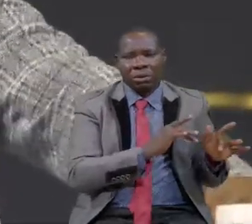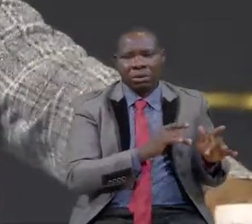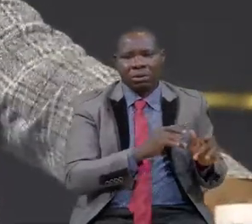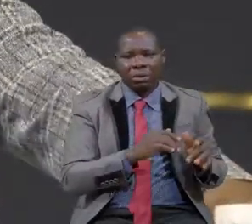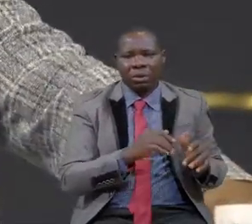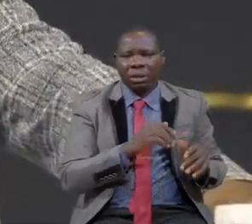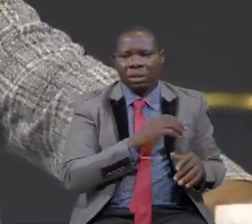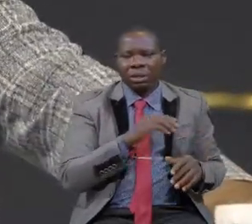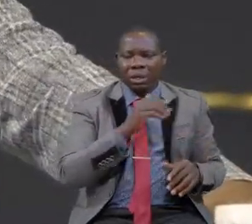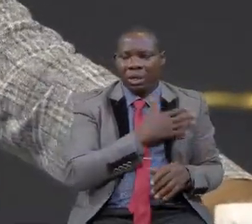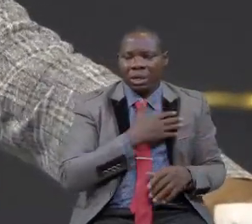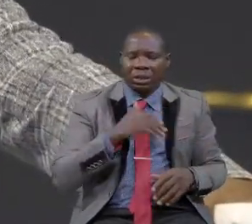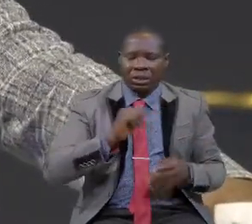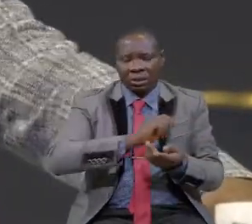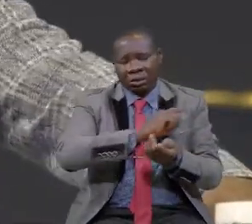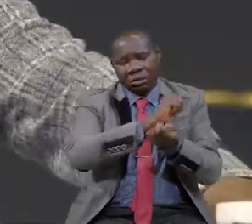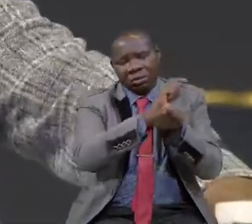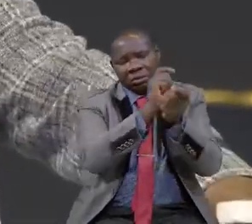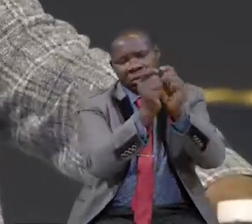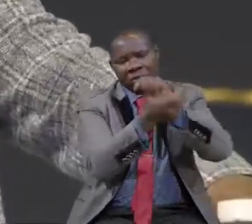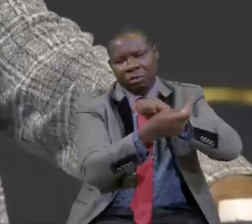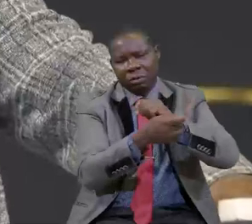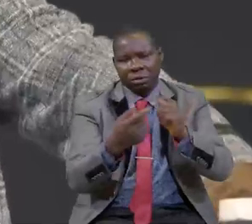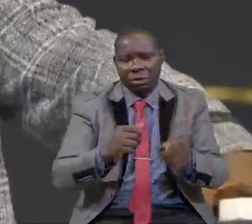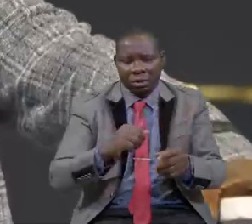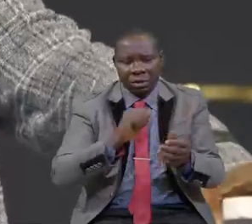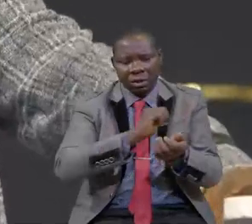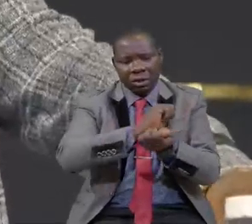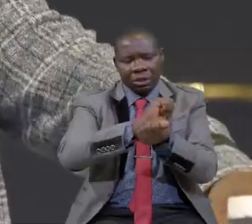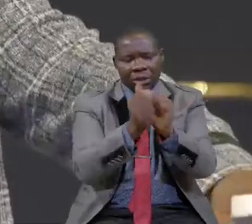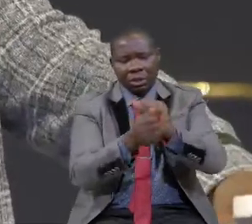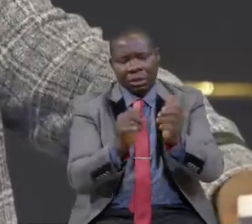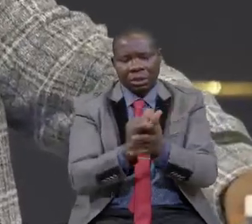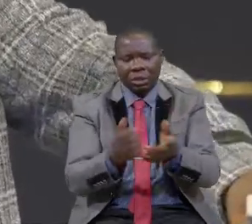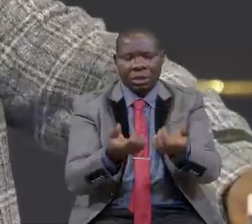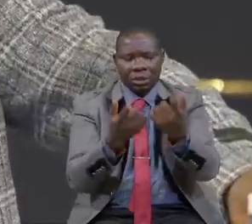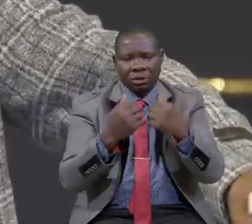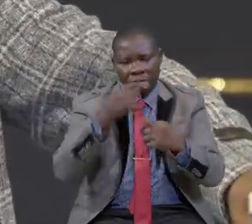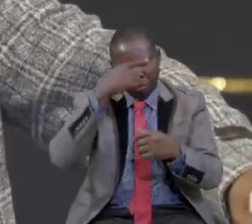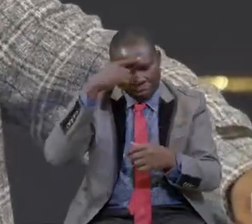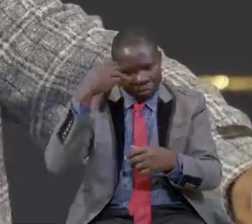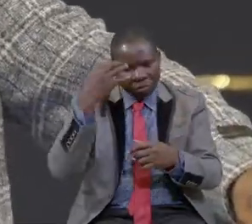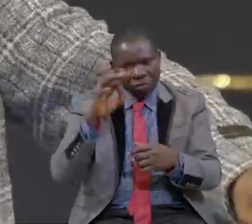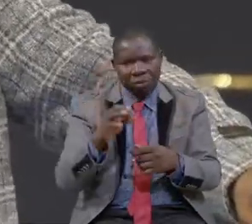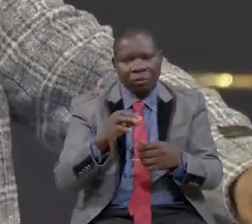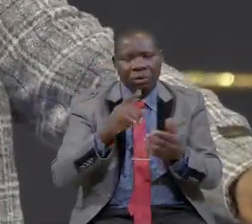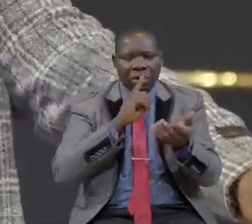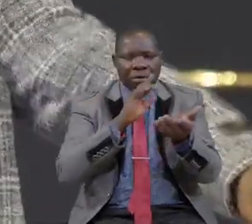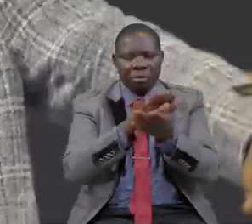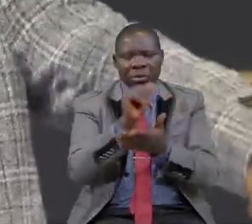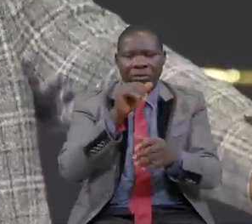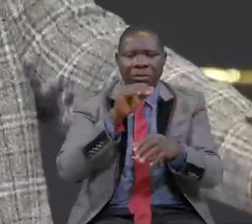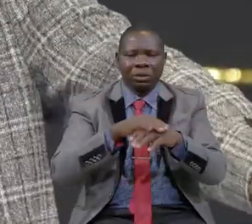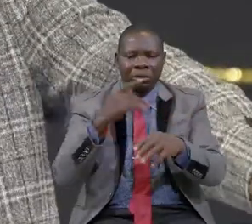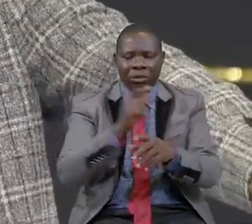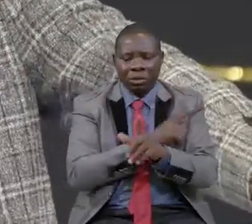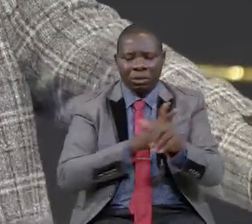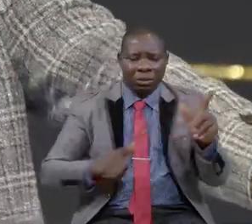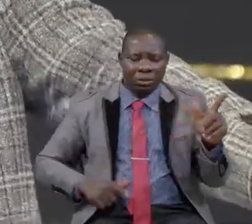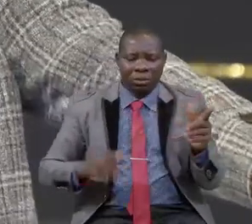the change that comes as a result of believing on the Lord Jesus